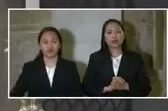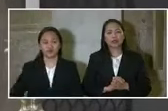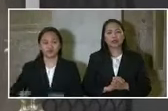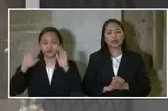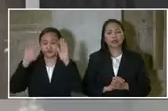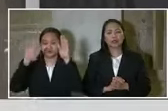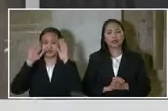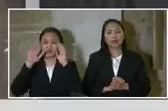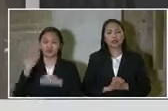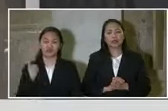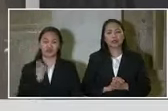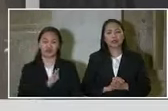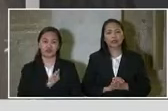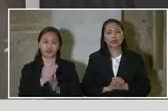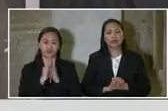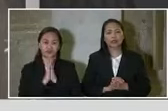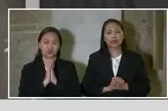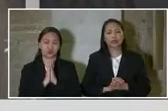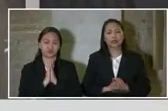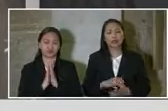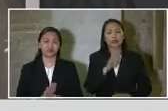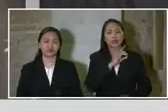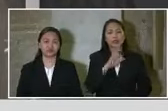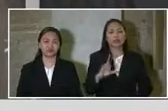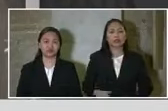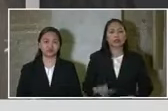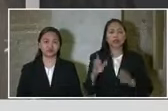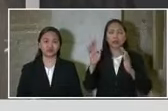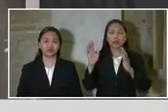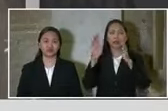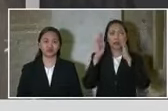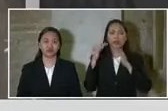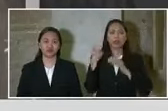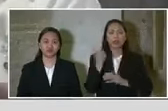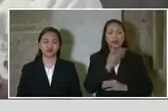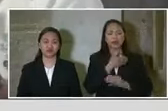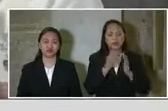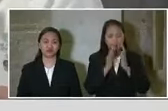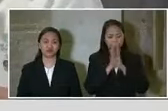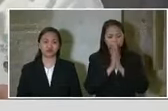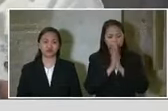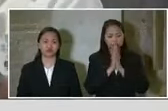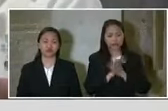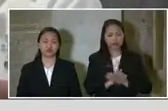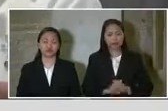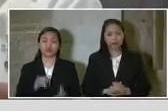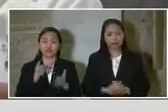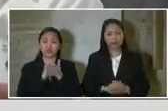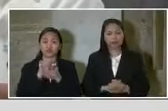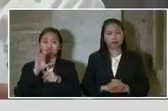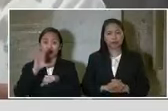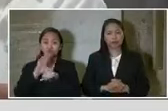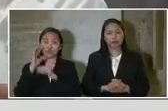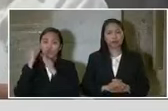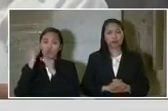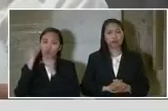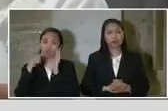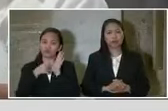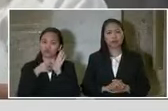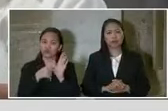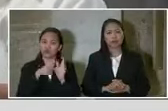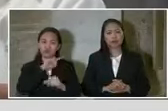hear our prayer. Lord, hear our prayer. That the Church may show the